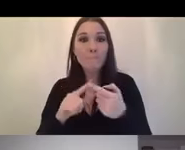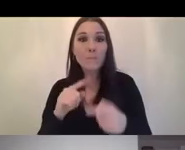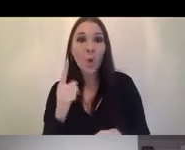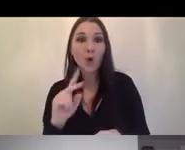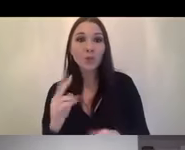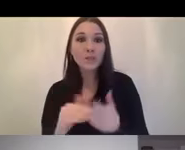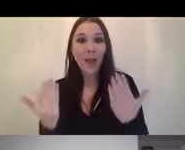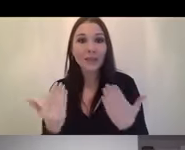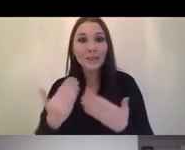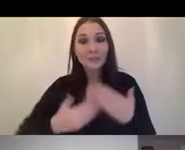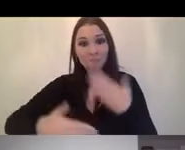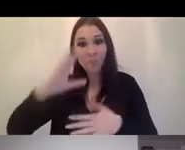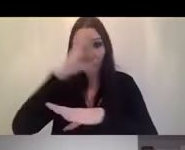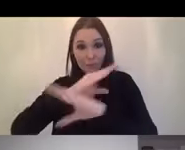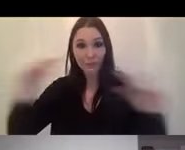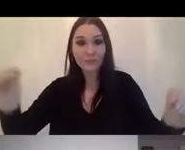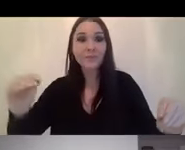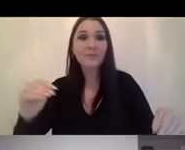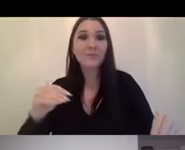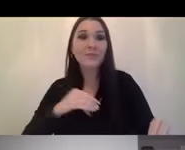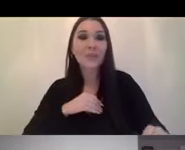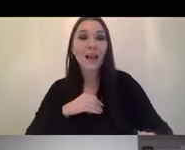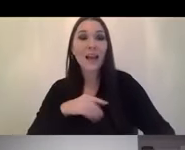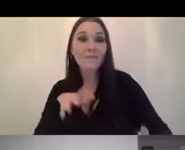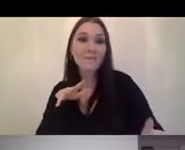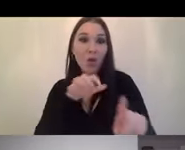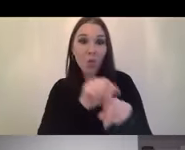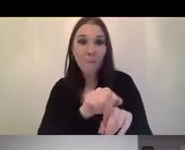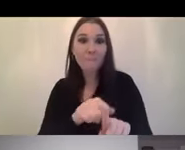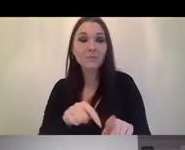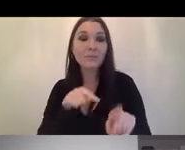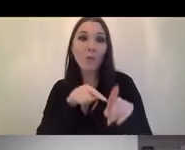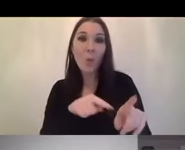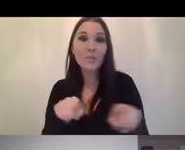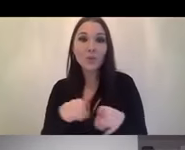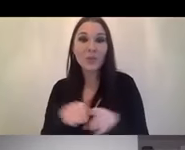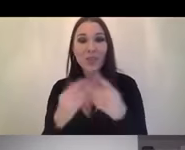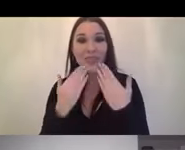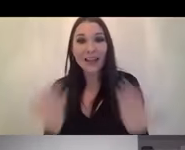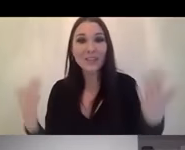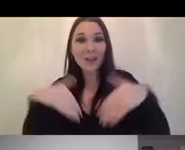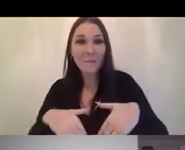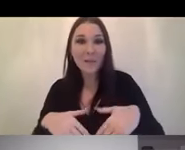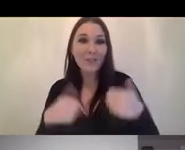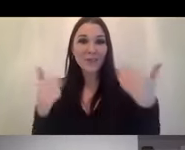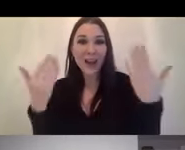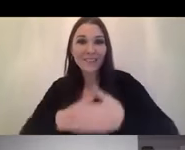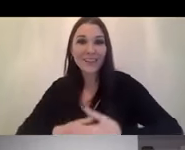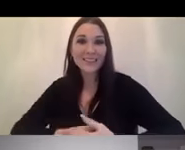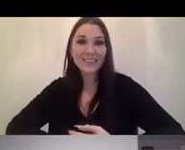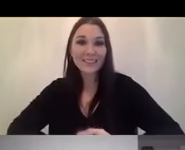days. And we'll also have a white paper to follow up. But everyone, thanks for attending, and have a great evening.